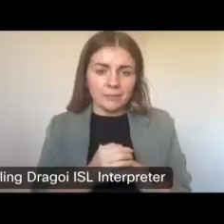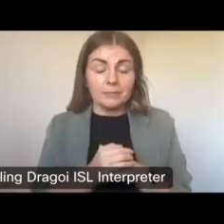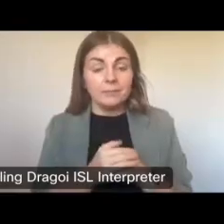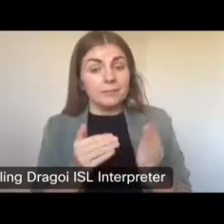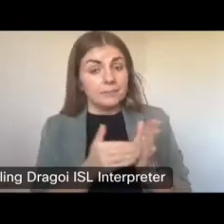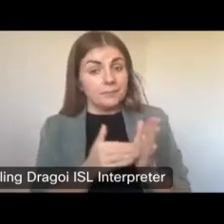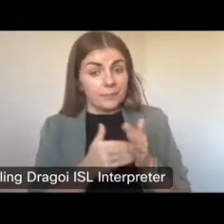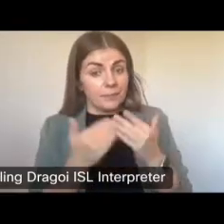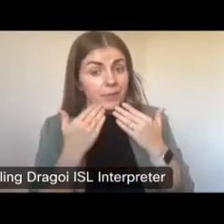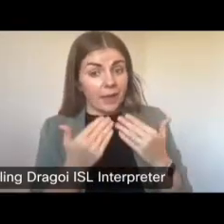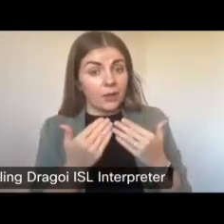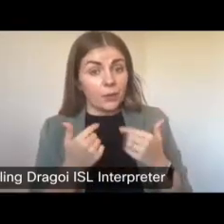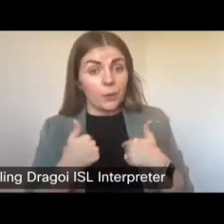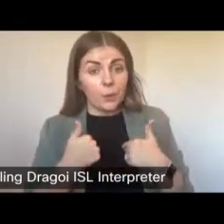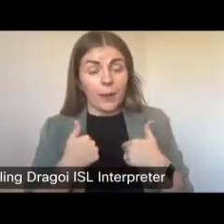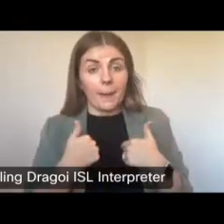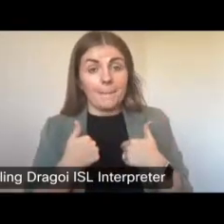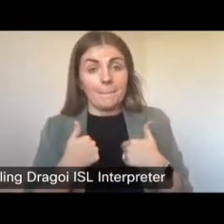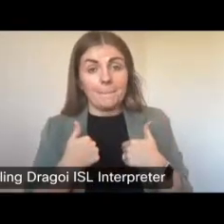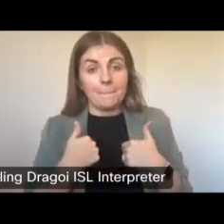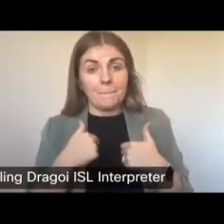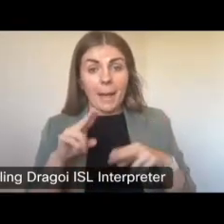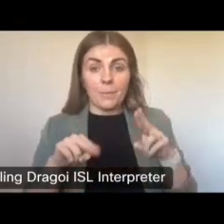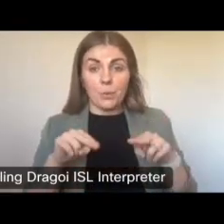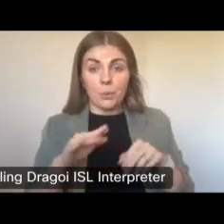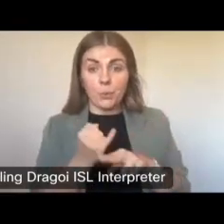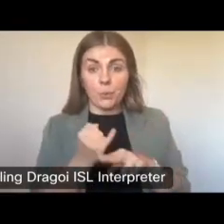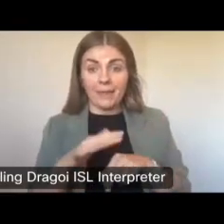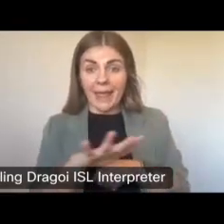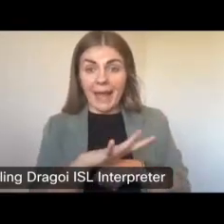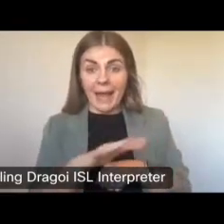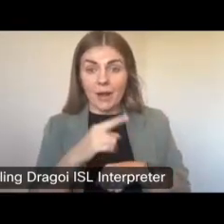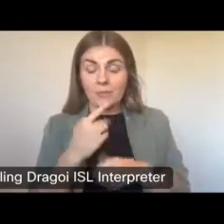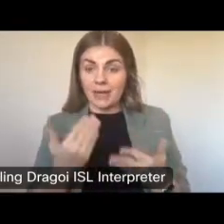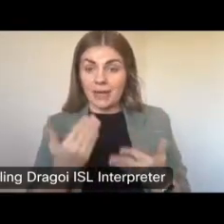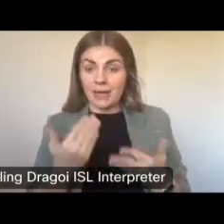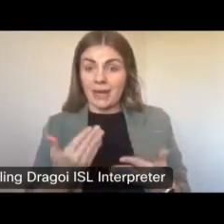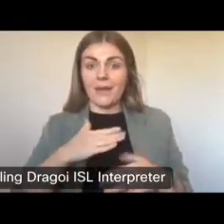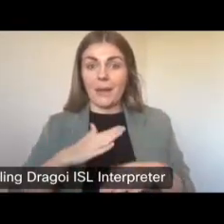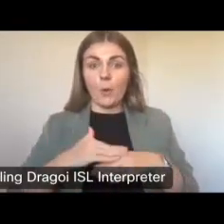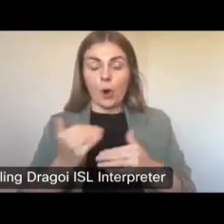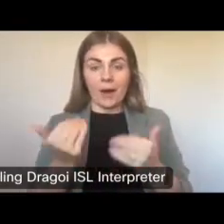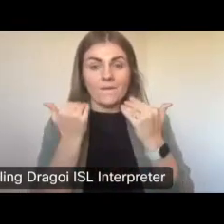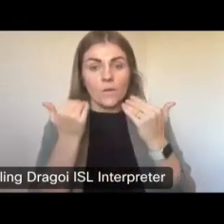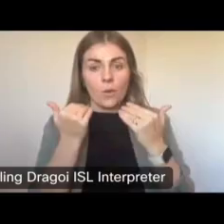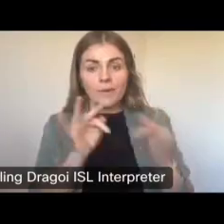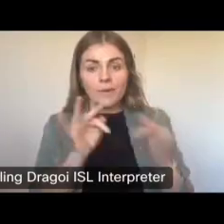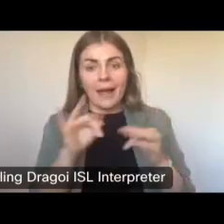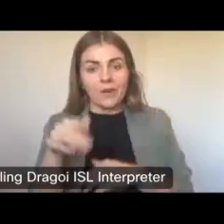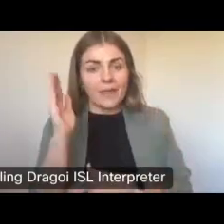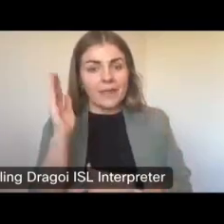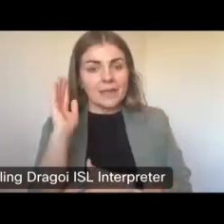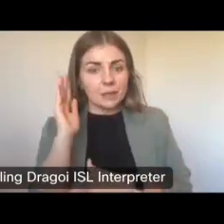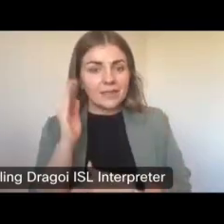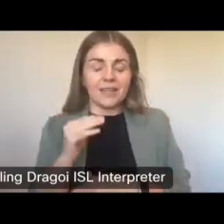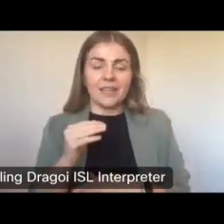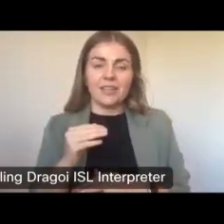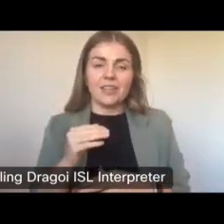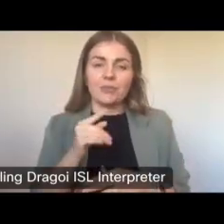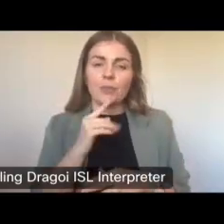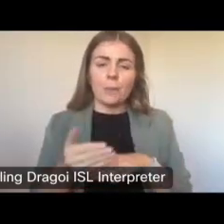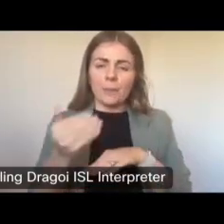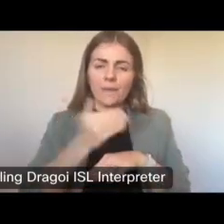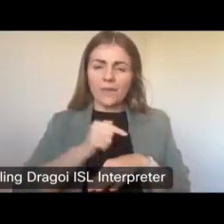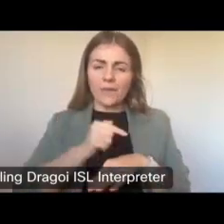a novice in the area, I feel so much more informed now after your presentation, but I did even before the presentation think,